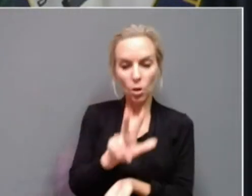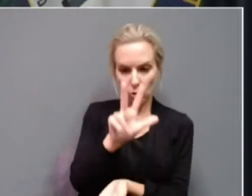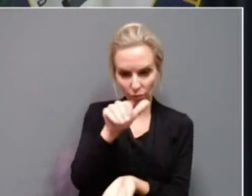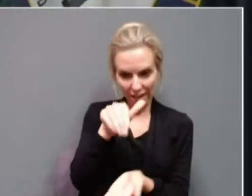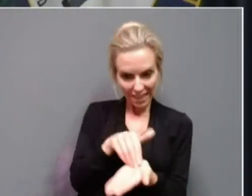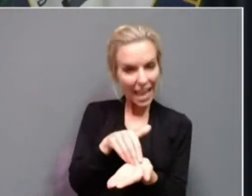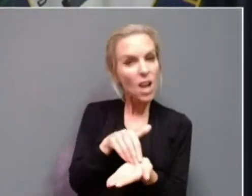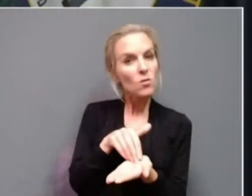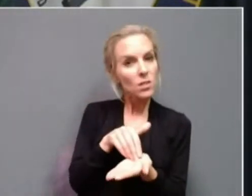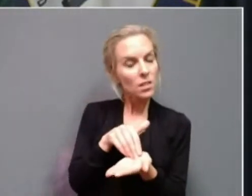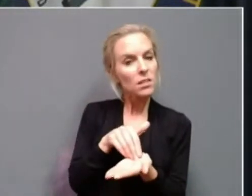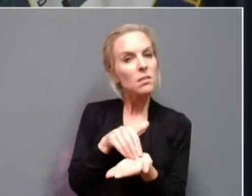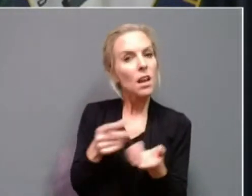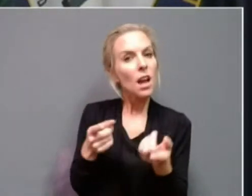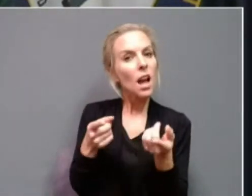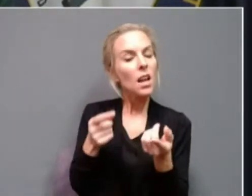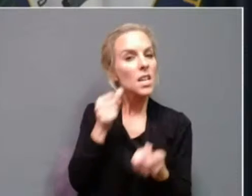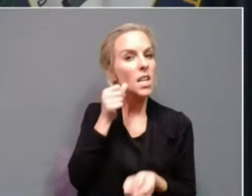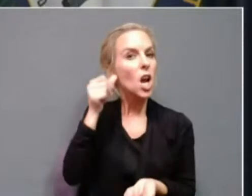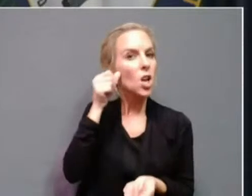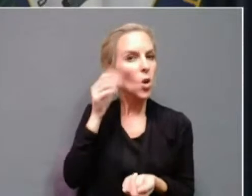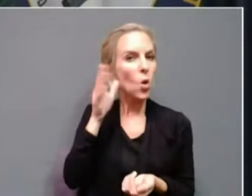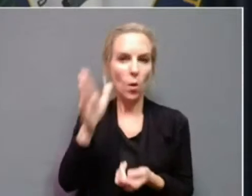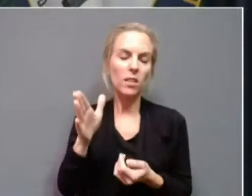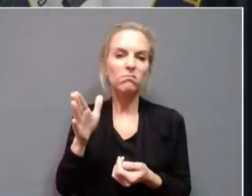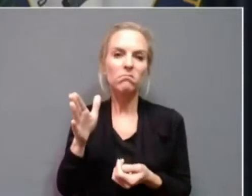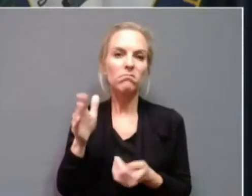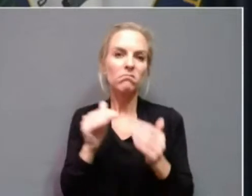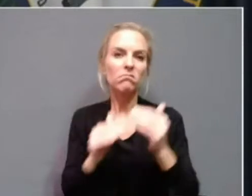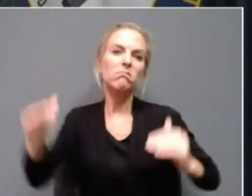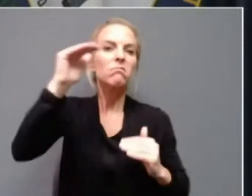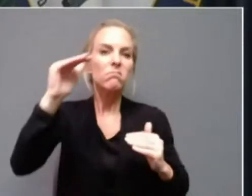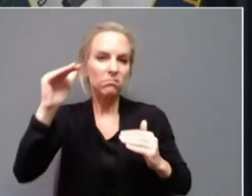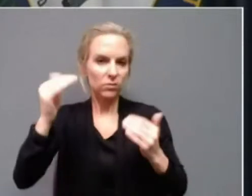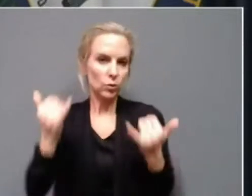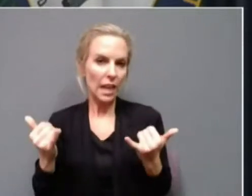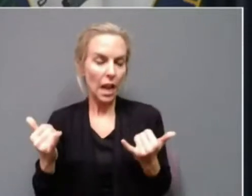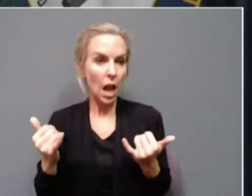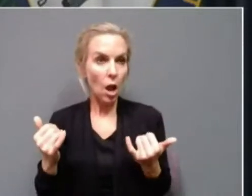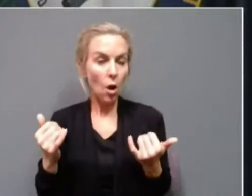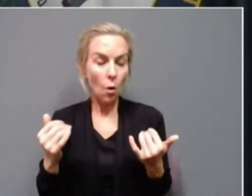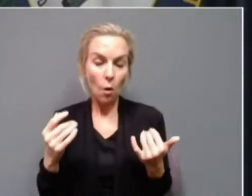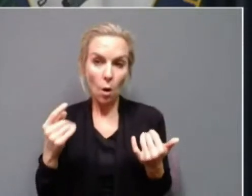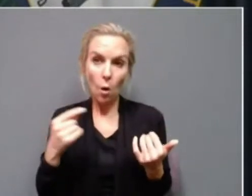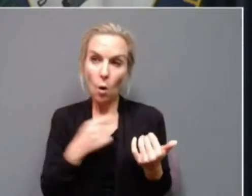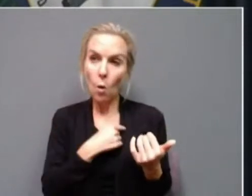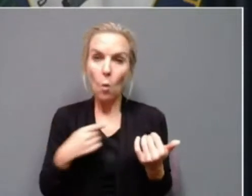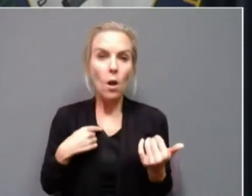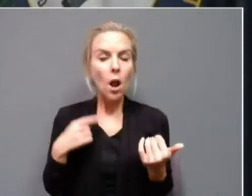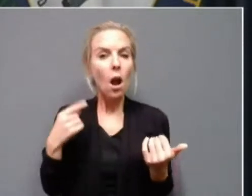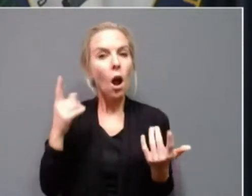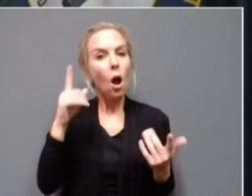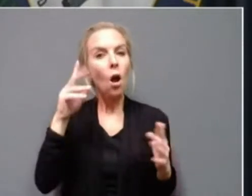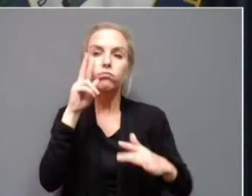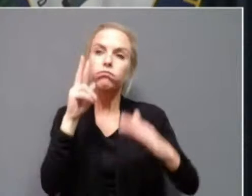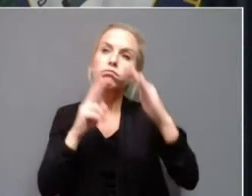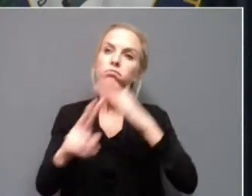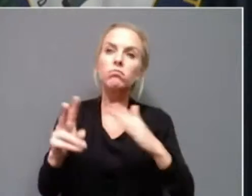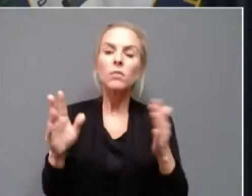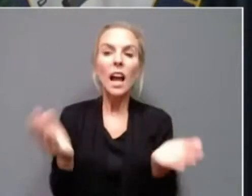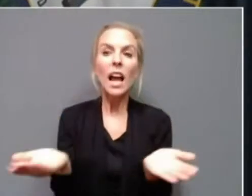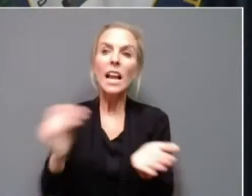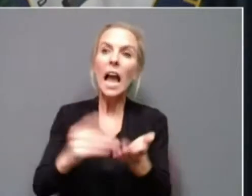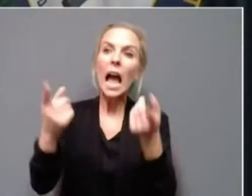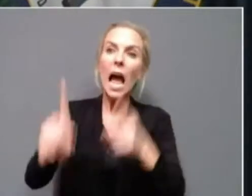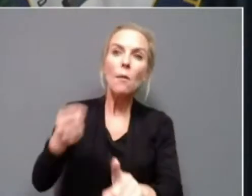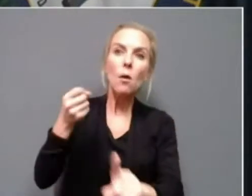yesterday, expect we'll probably surpass that today. It's something we never thought we would see again in this pandemic. You know, we can